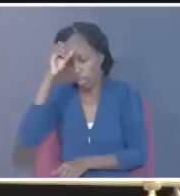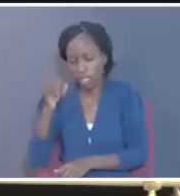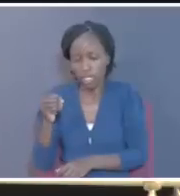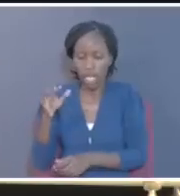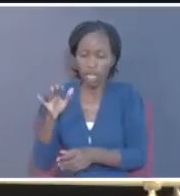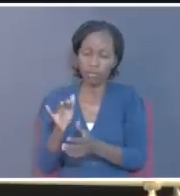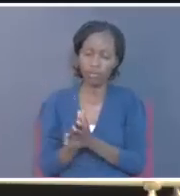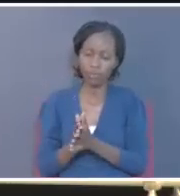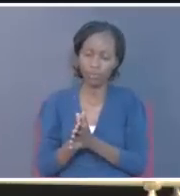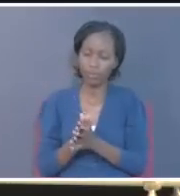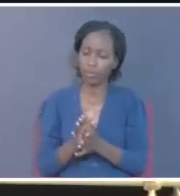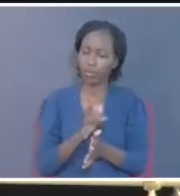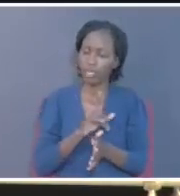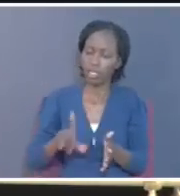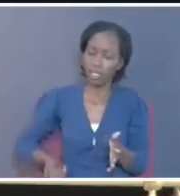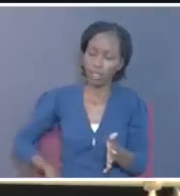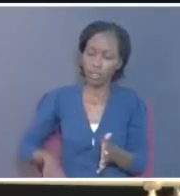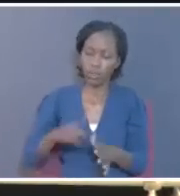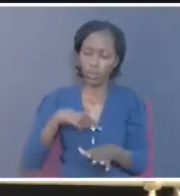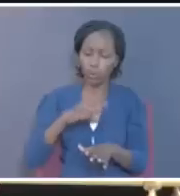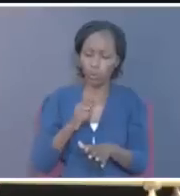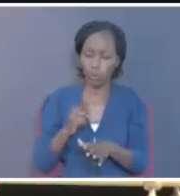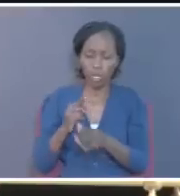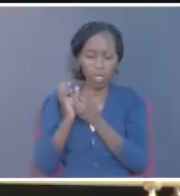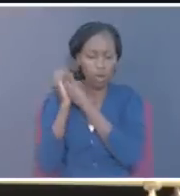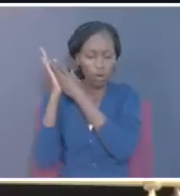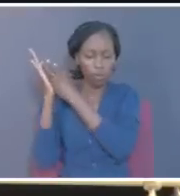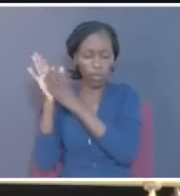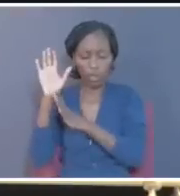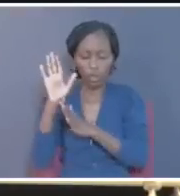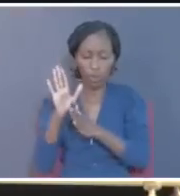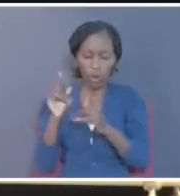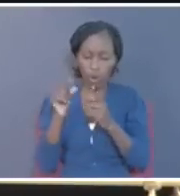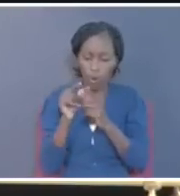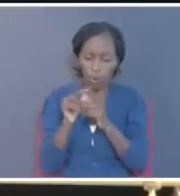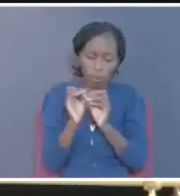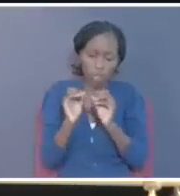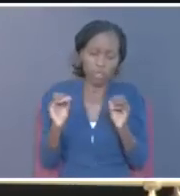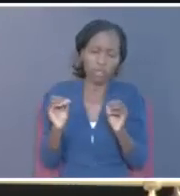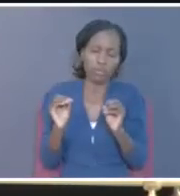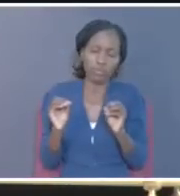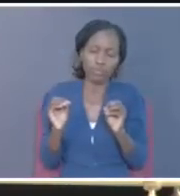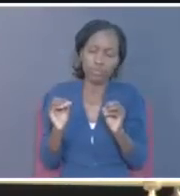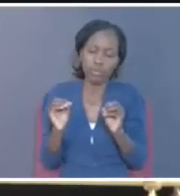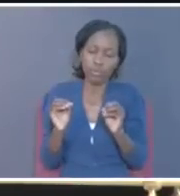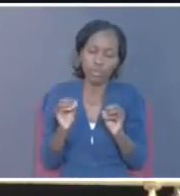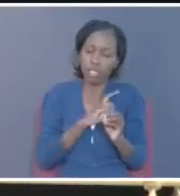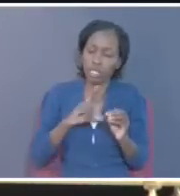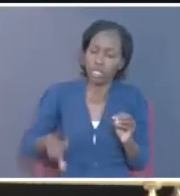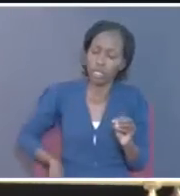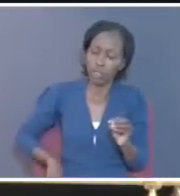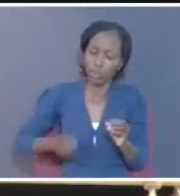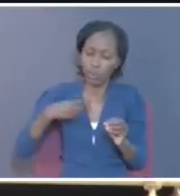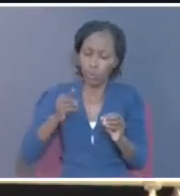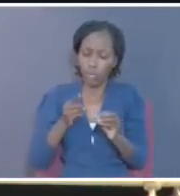take care of them, when we have not bowed your word in your heart, Jehovah, as you require, when we have elevated other